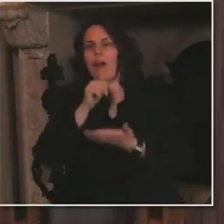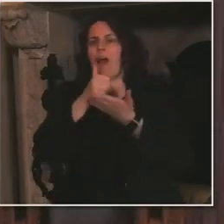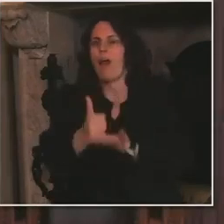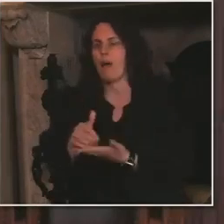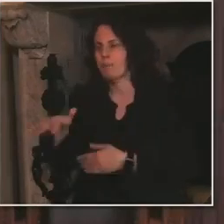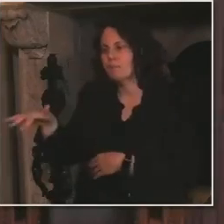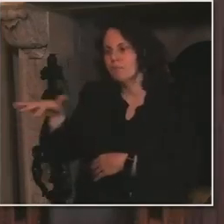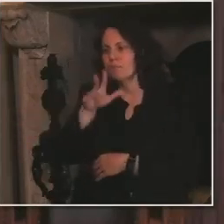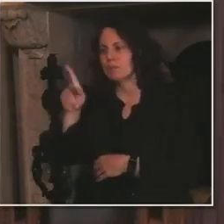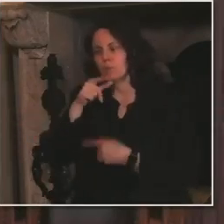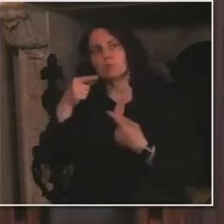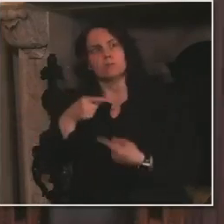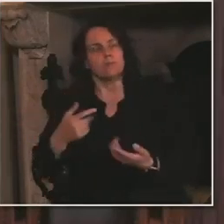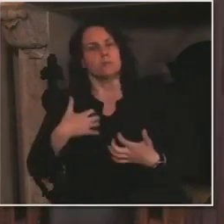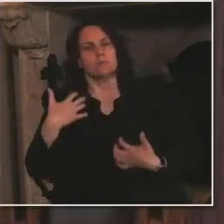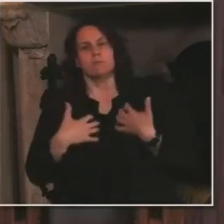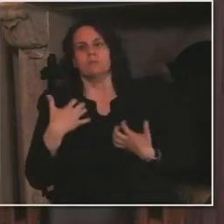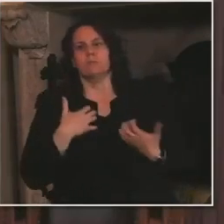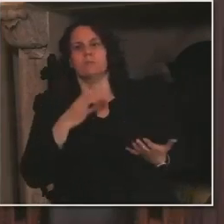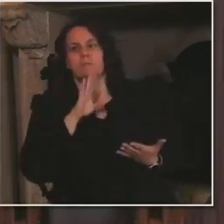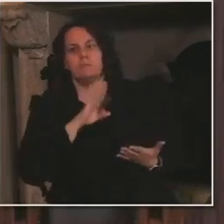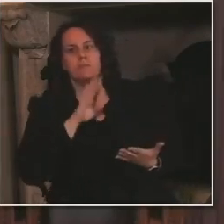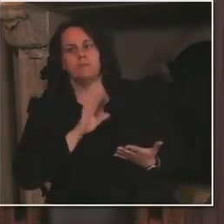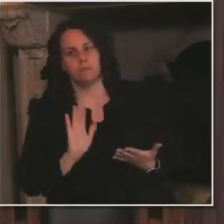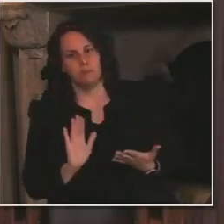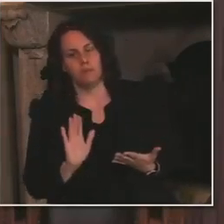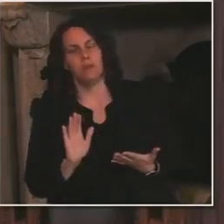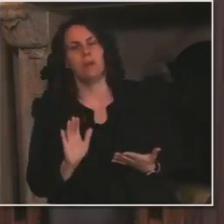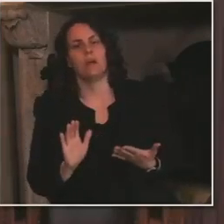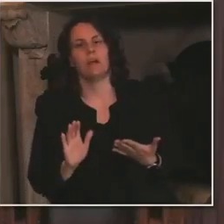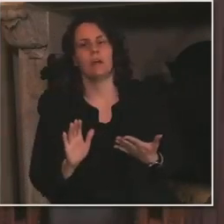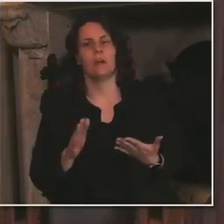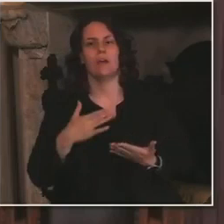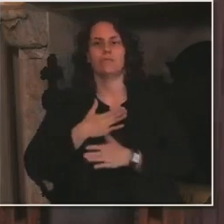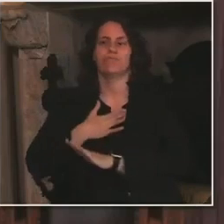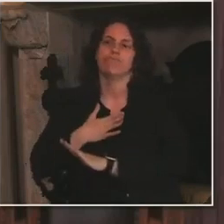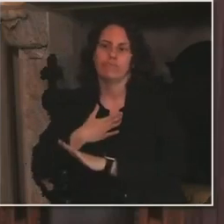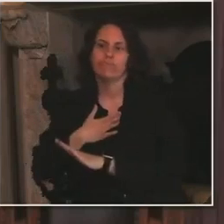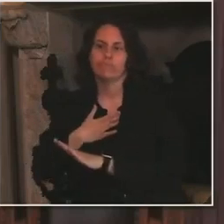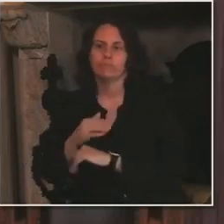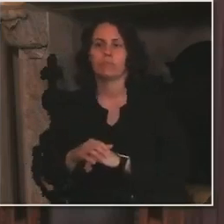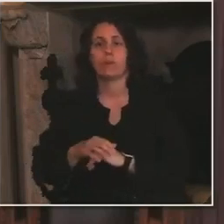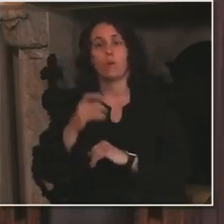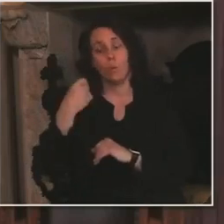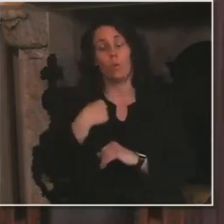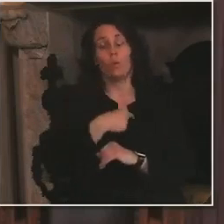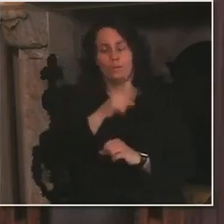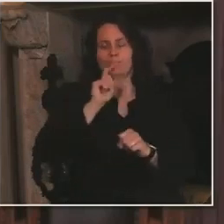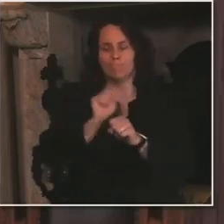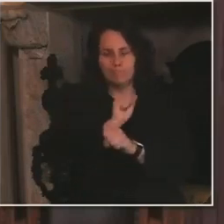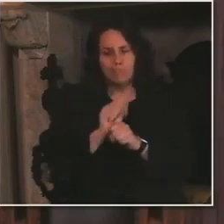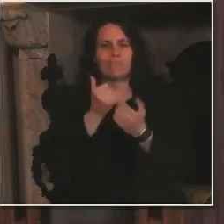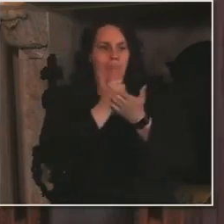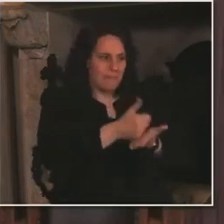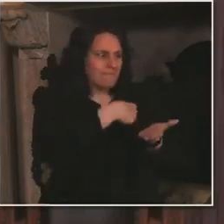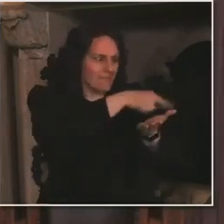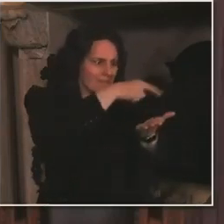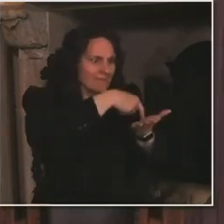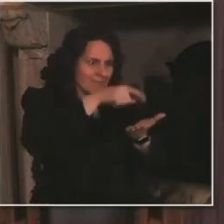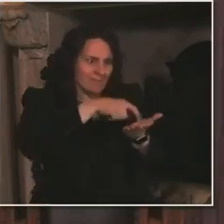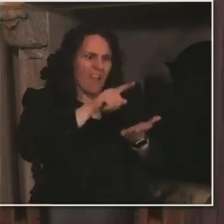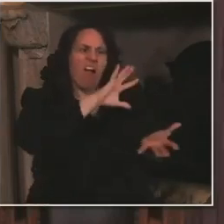successfully helping is far, far, far greater than the number of people that we are having difficulty. So we